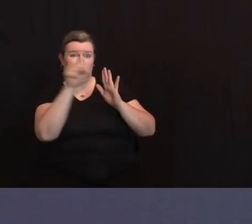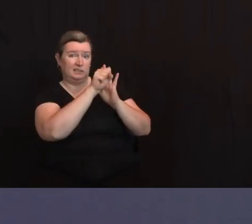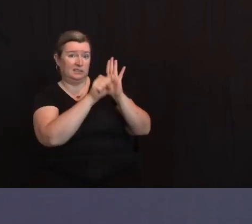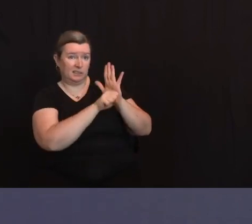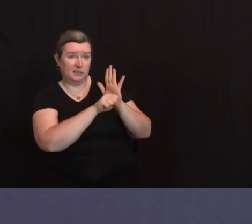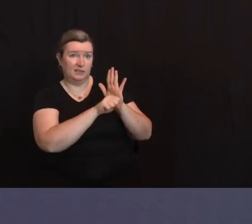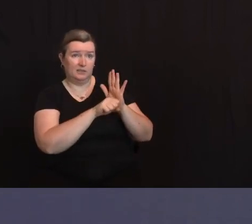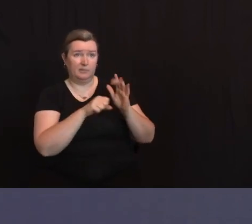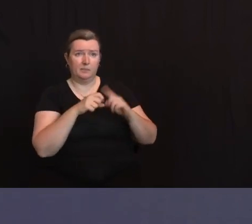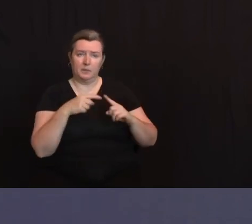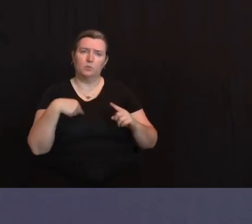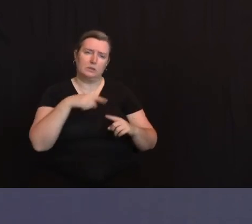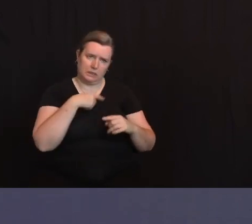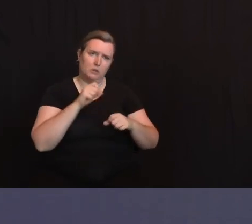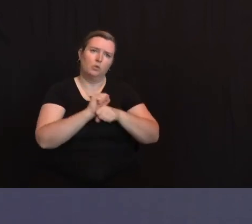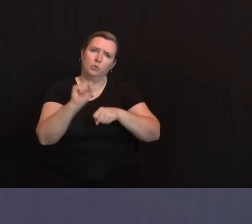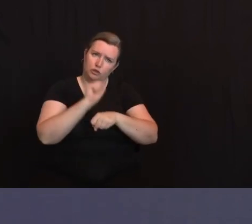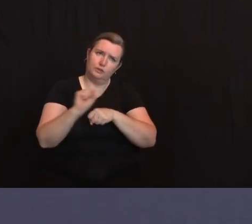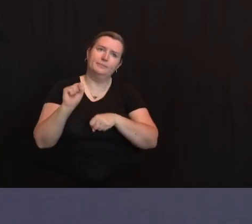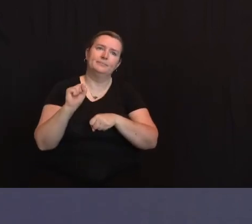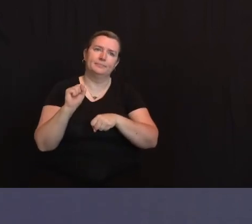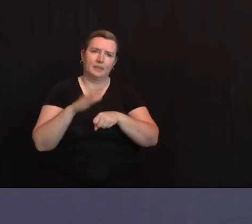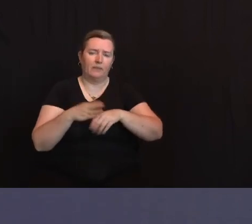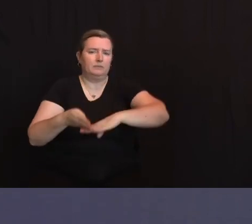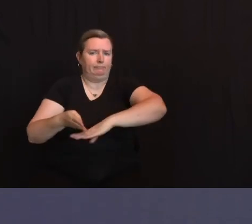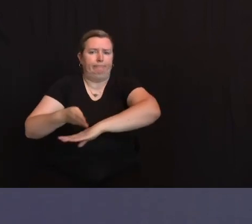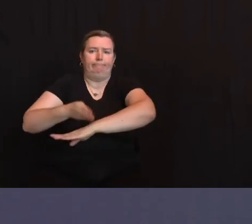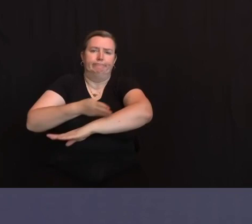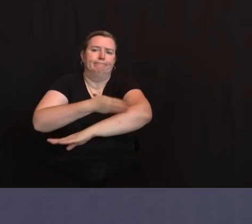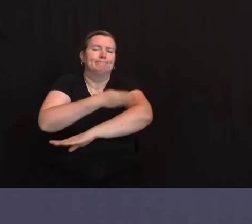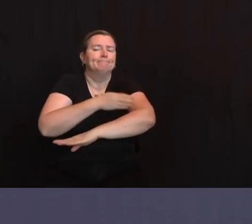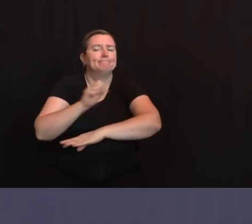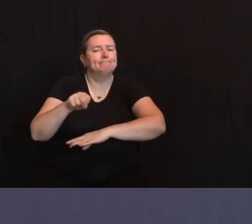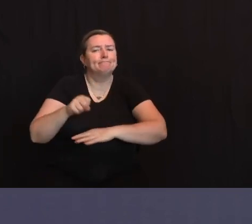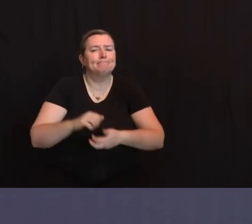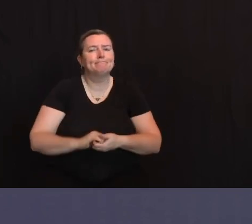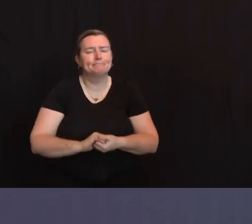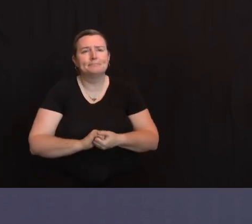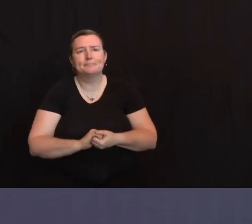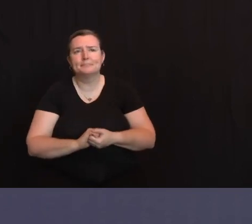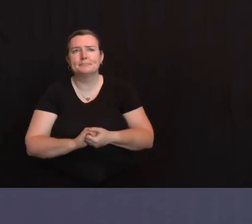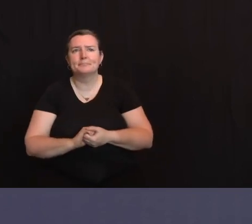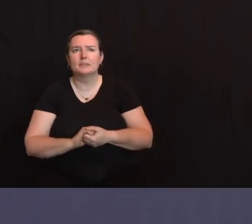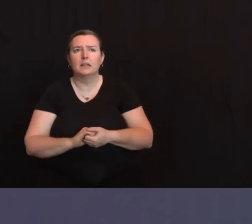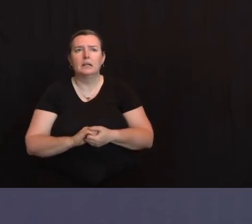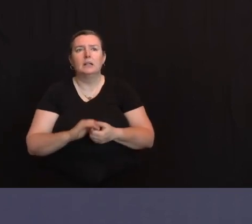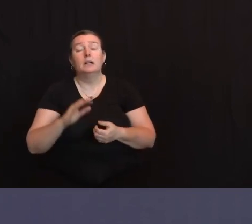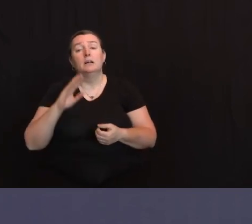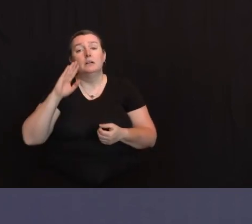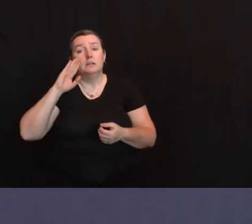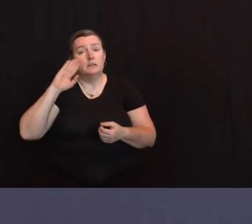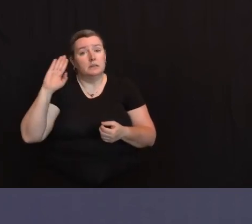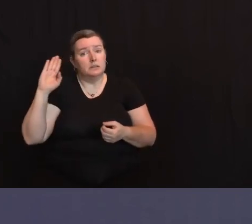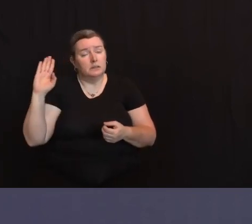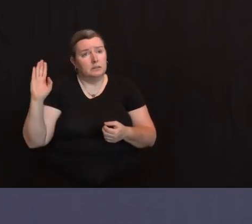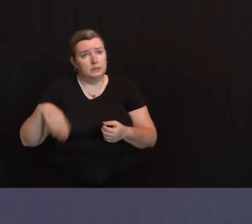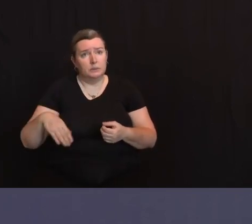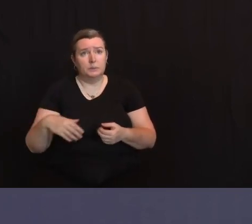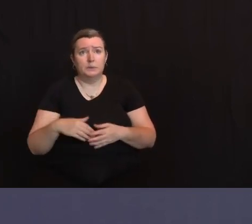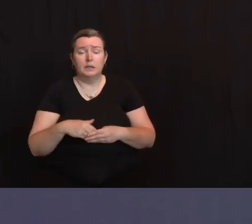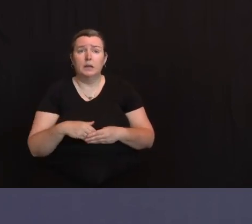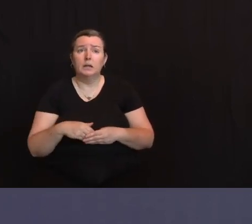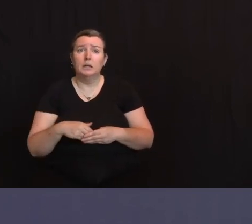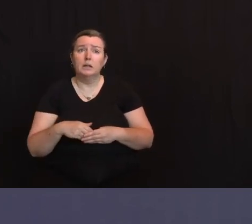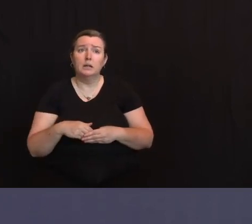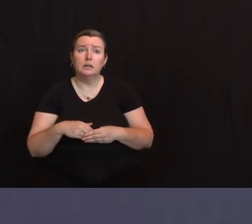for the worst. And we know that this was the tinder in our, thousands of